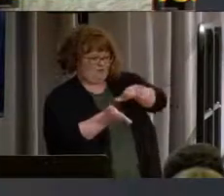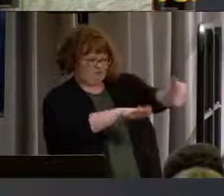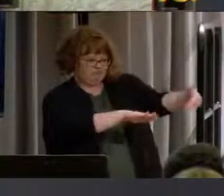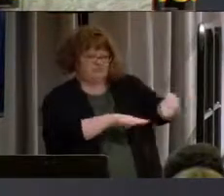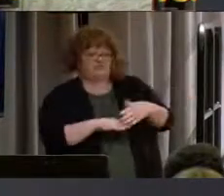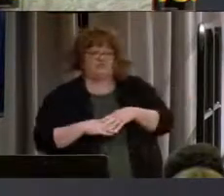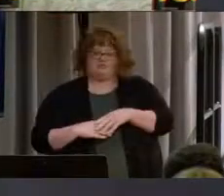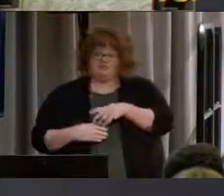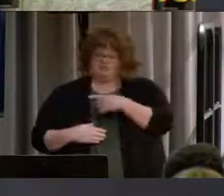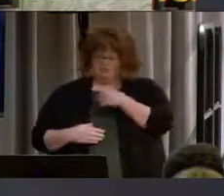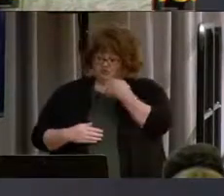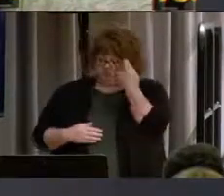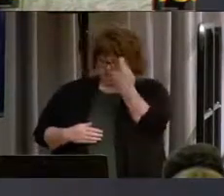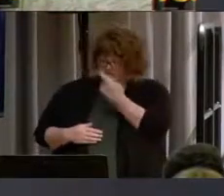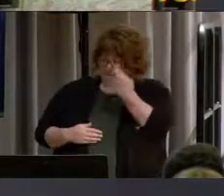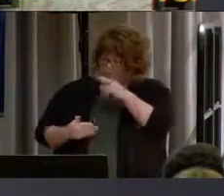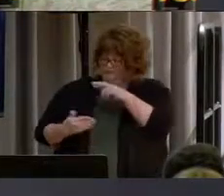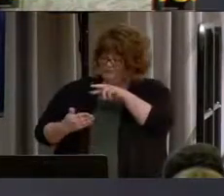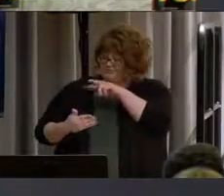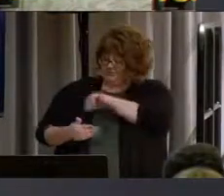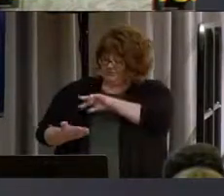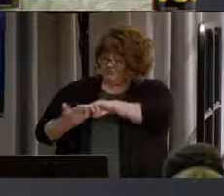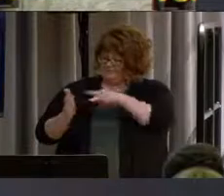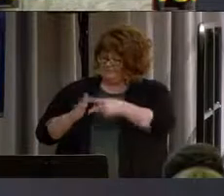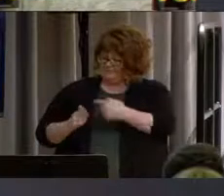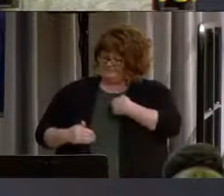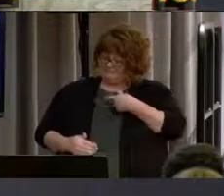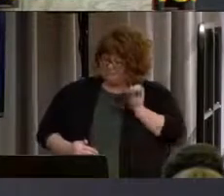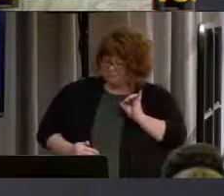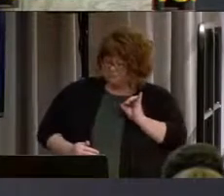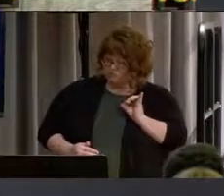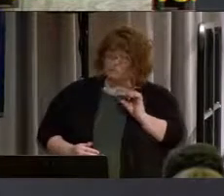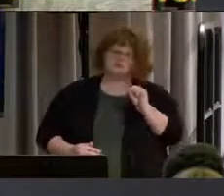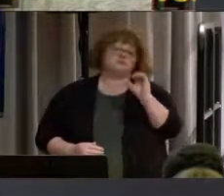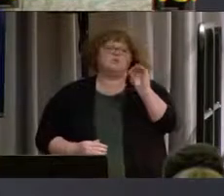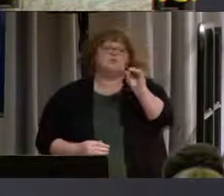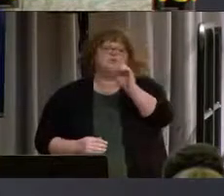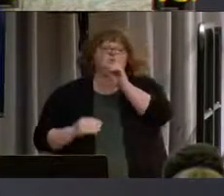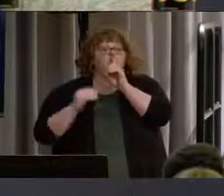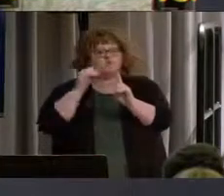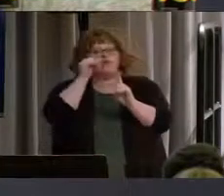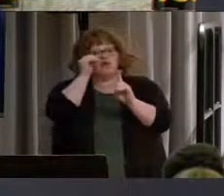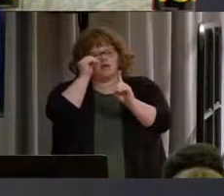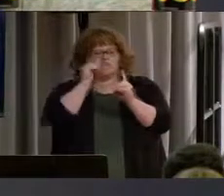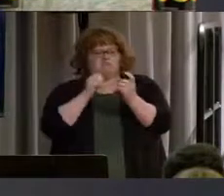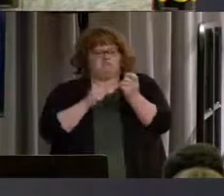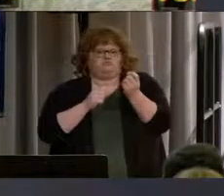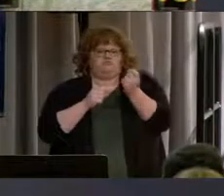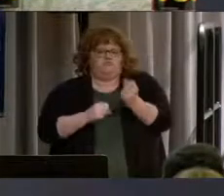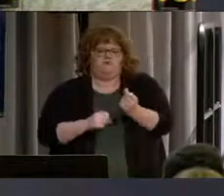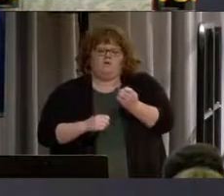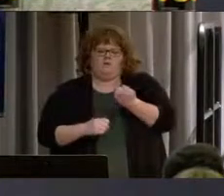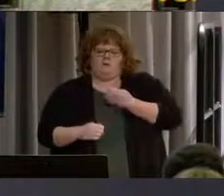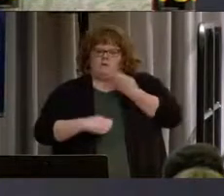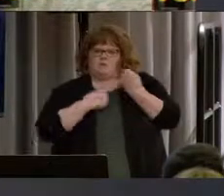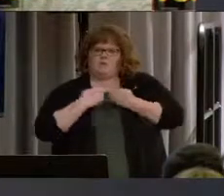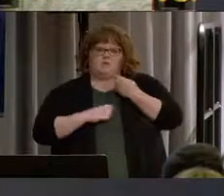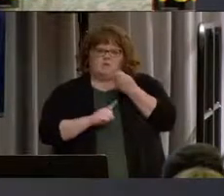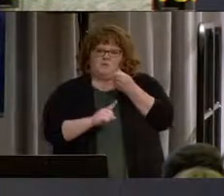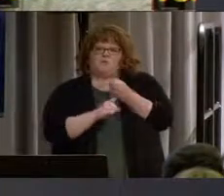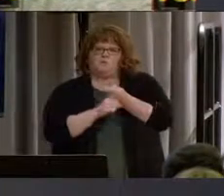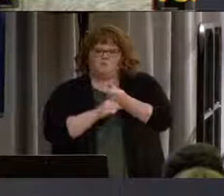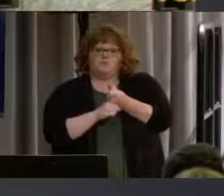you realize that one of those then would have been me?" And so there are really, really strongly held emotions